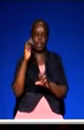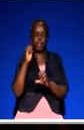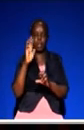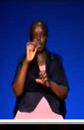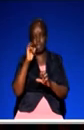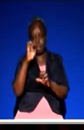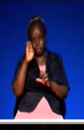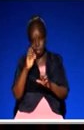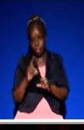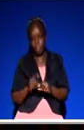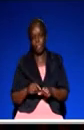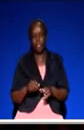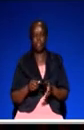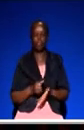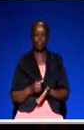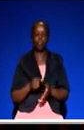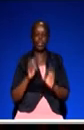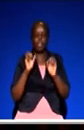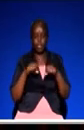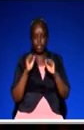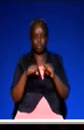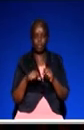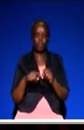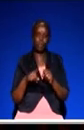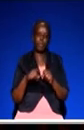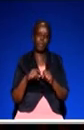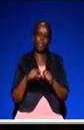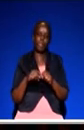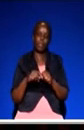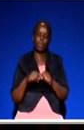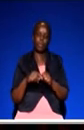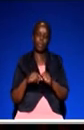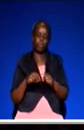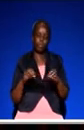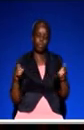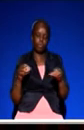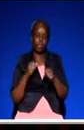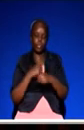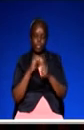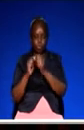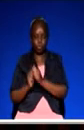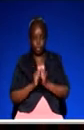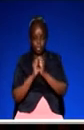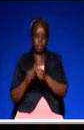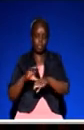enable the dipoles to align themselves with the Earth's magnetic